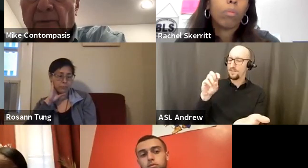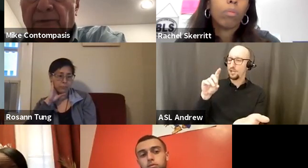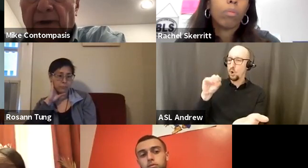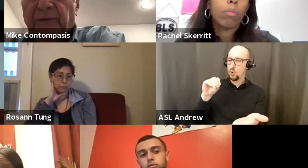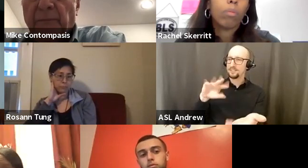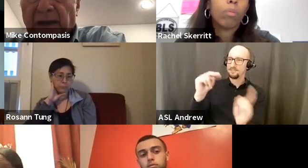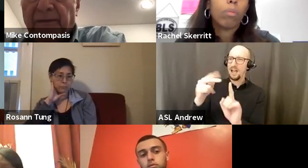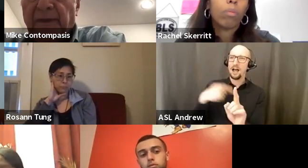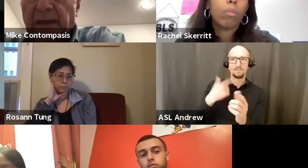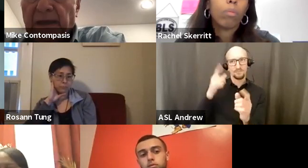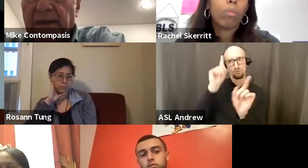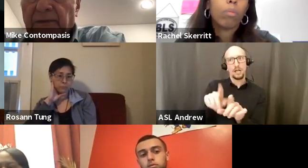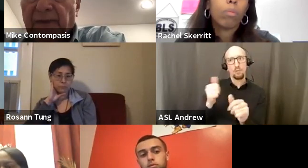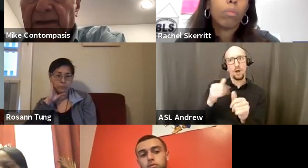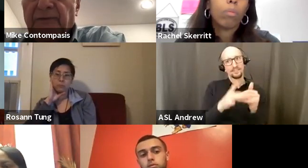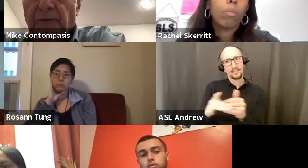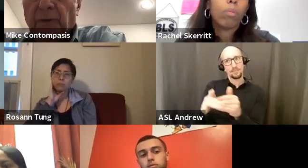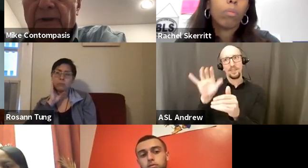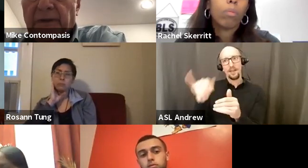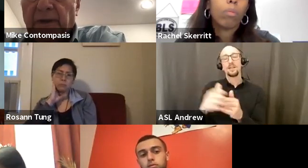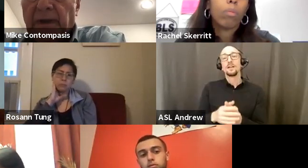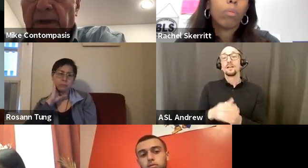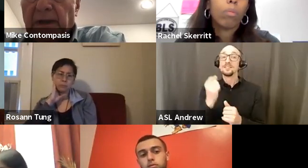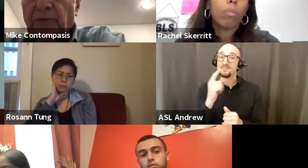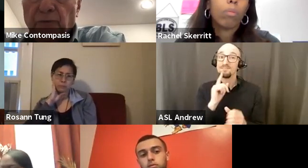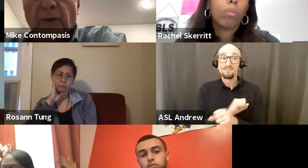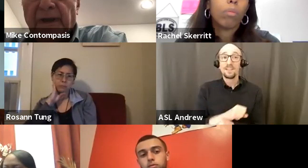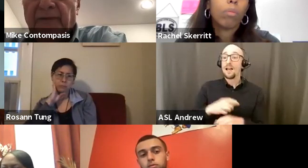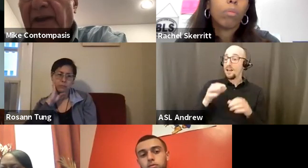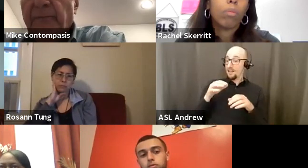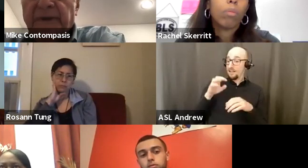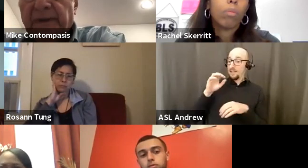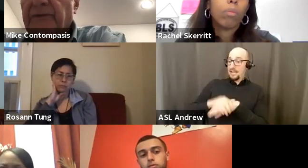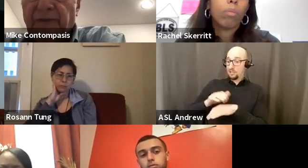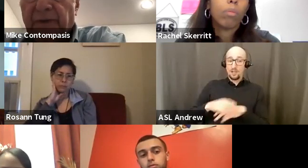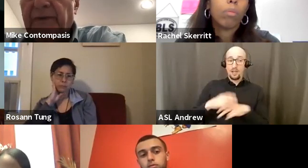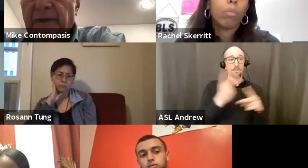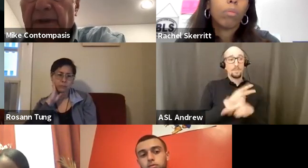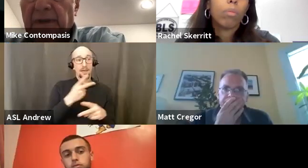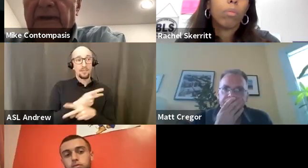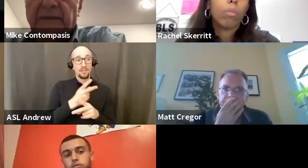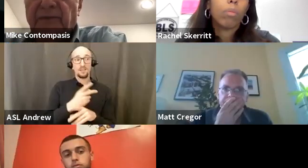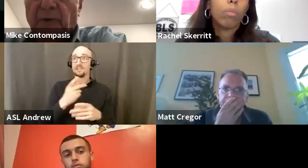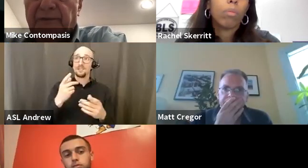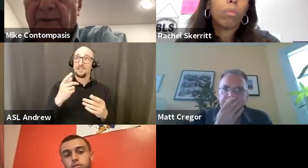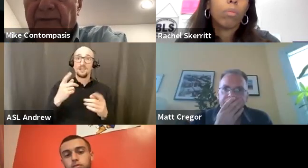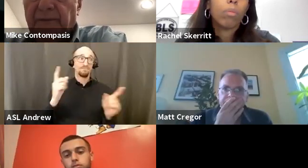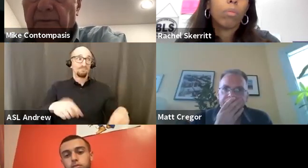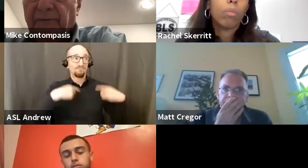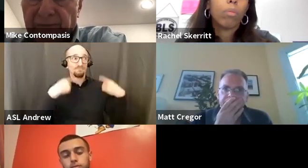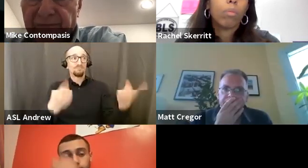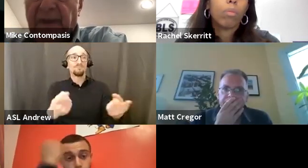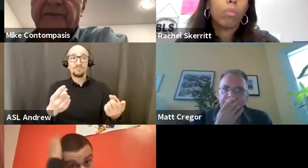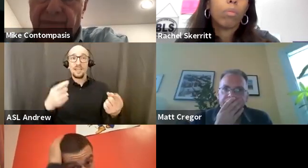English language, arts, and math is that historically 2 grades have been considered in this